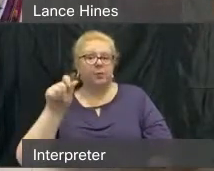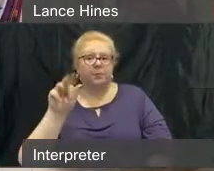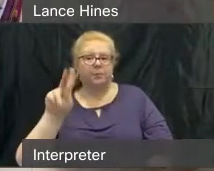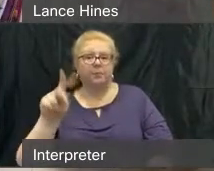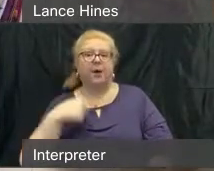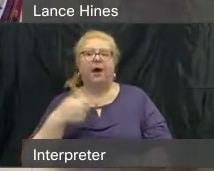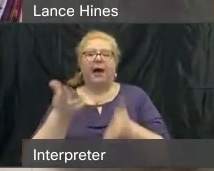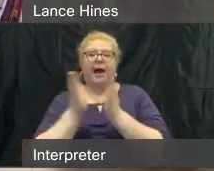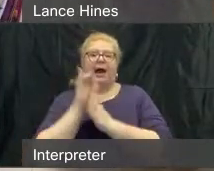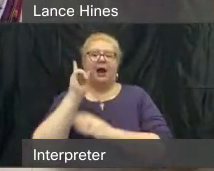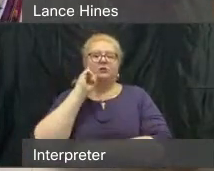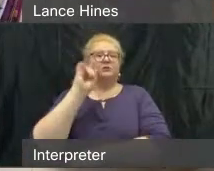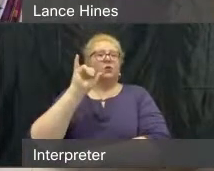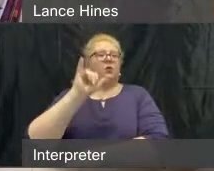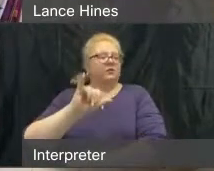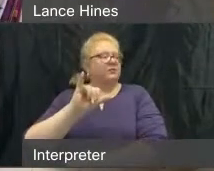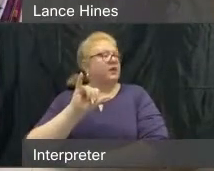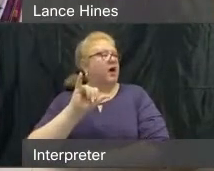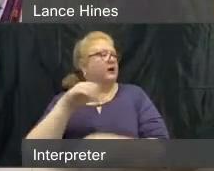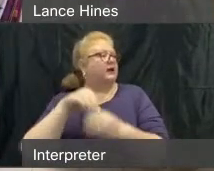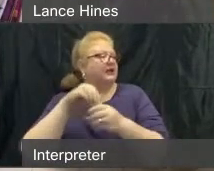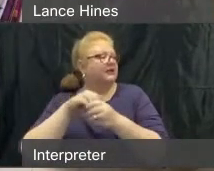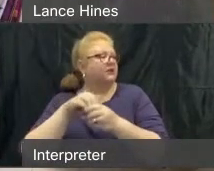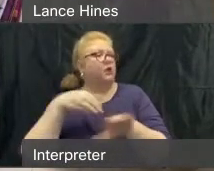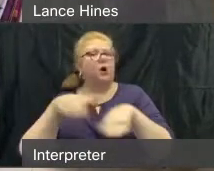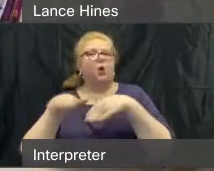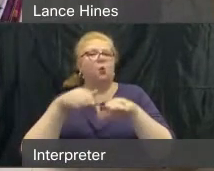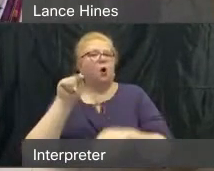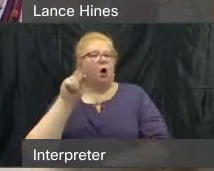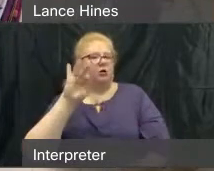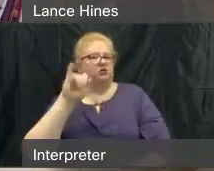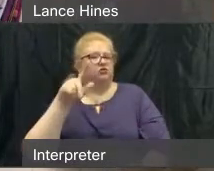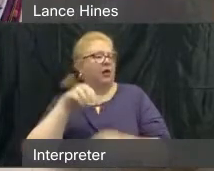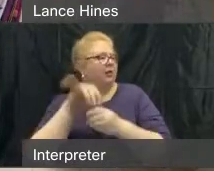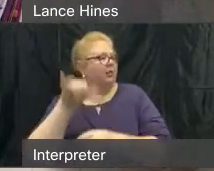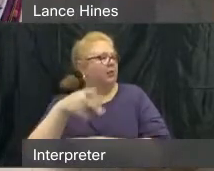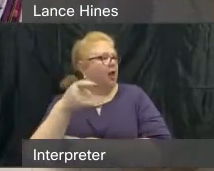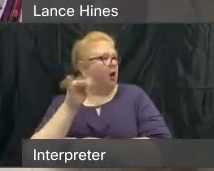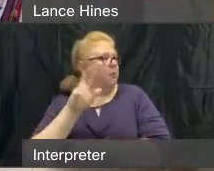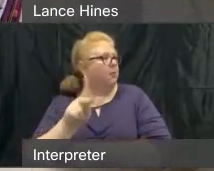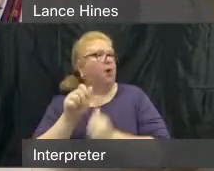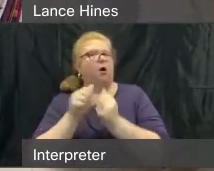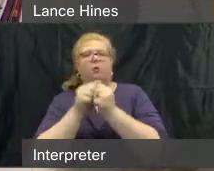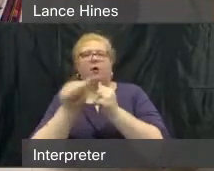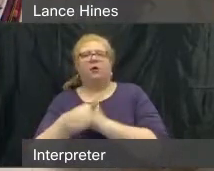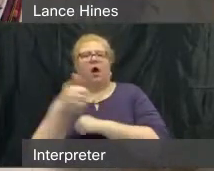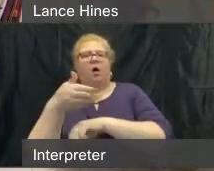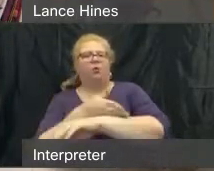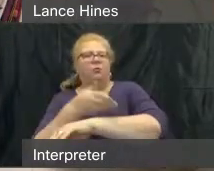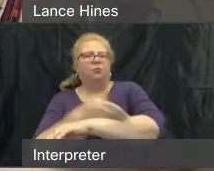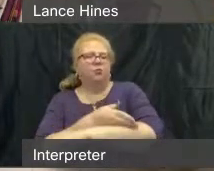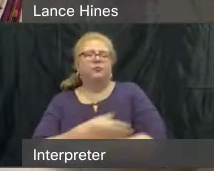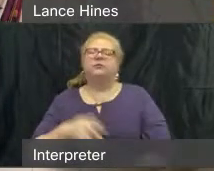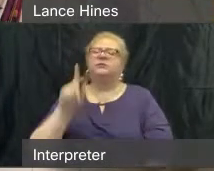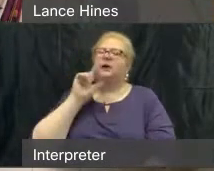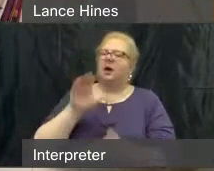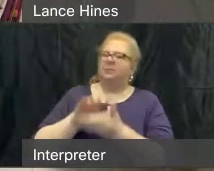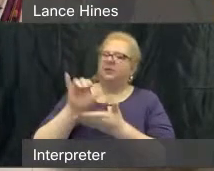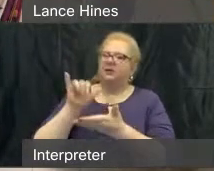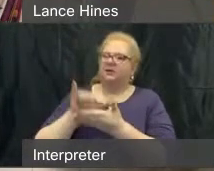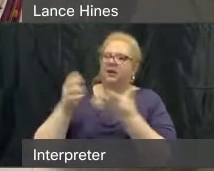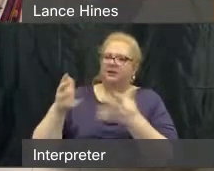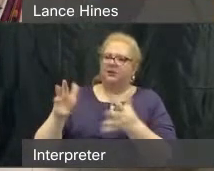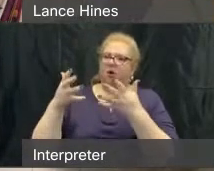an interior walking trail in that park to go along with the other improvements that we've been trying to get done. I do believe that's